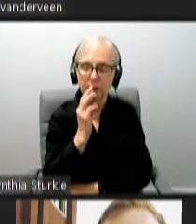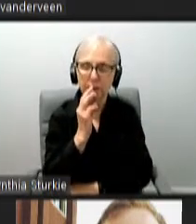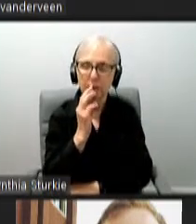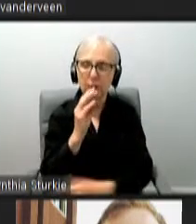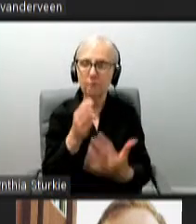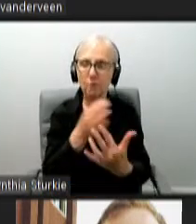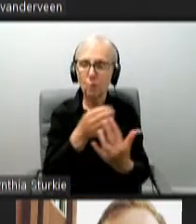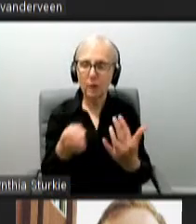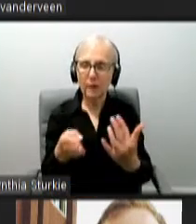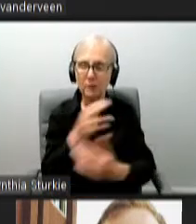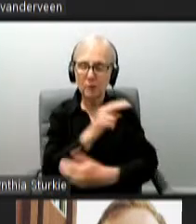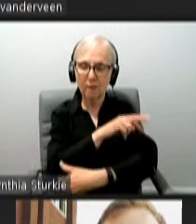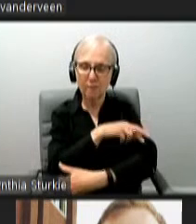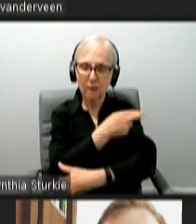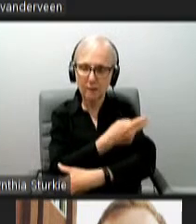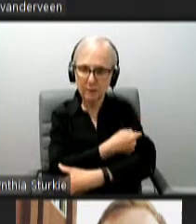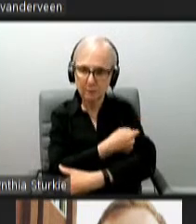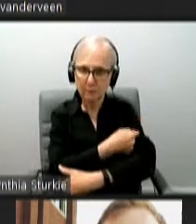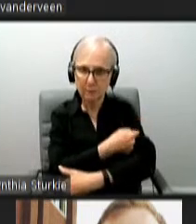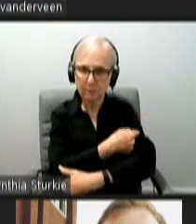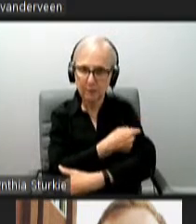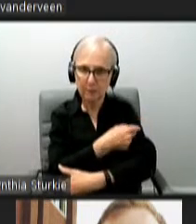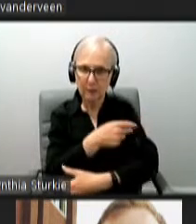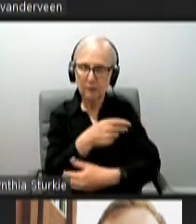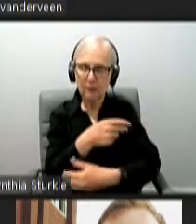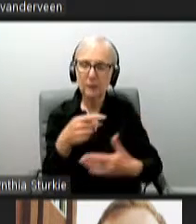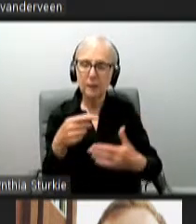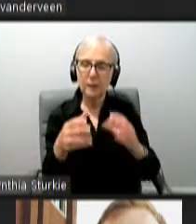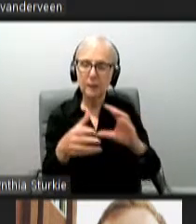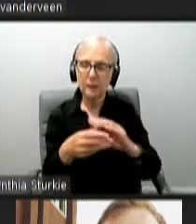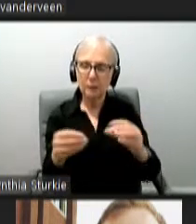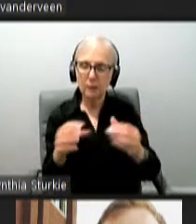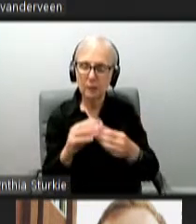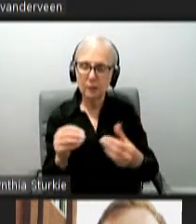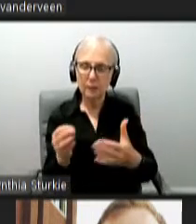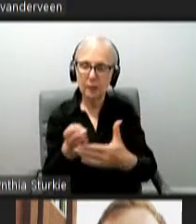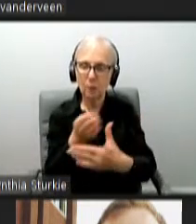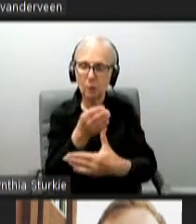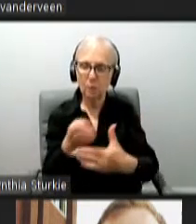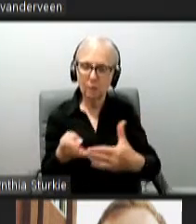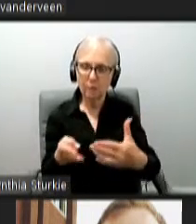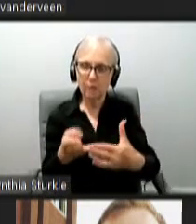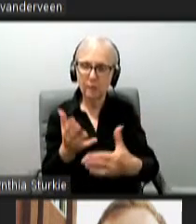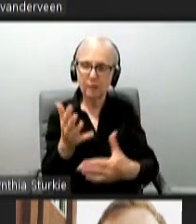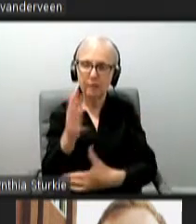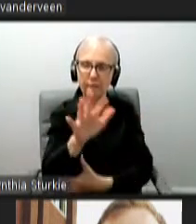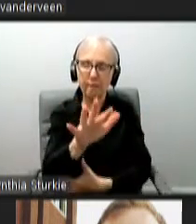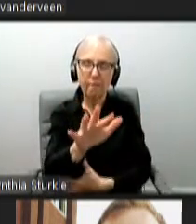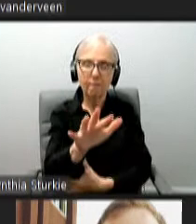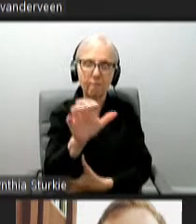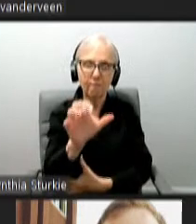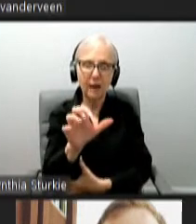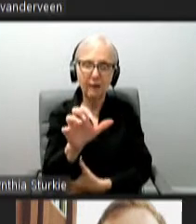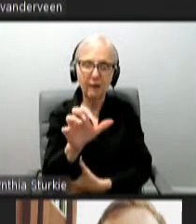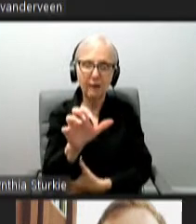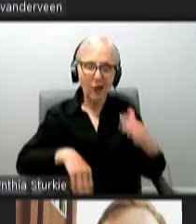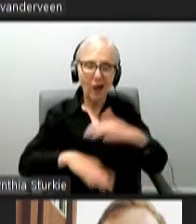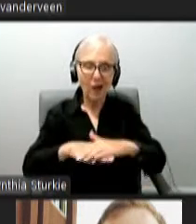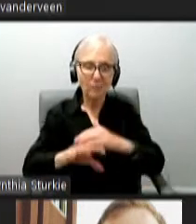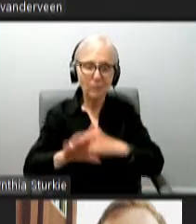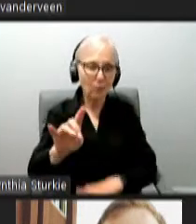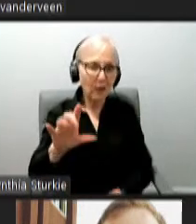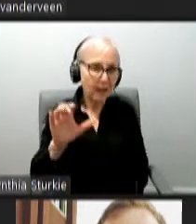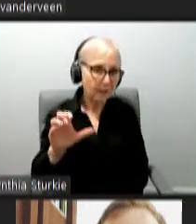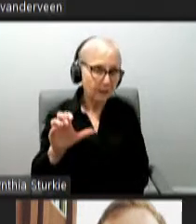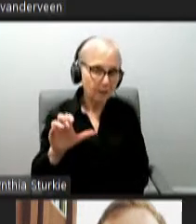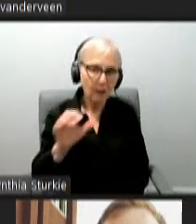range of hospitalizations in the scenarios, I want to say that range is about 500 to 800 or so. I don't have the